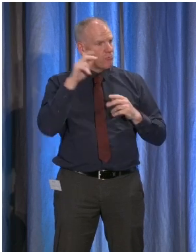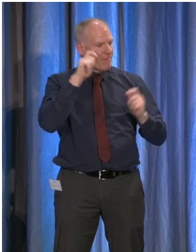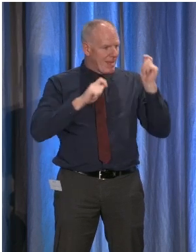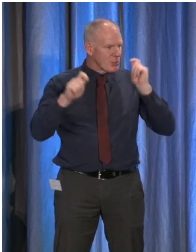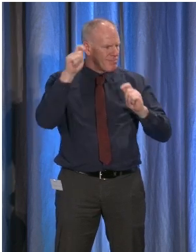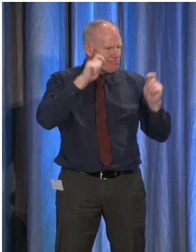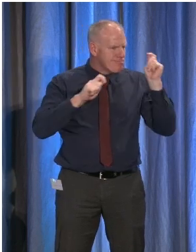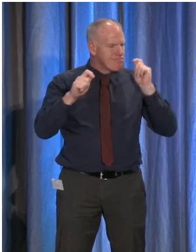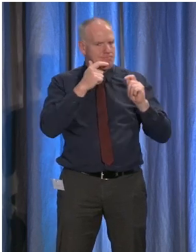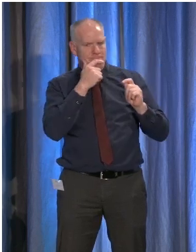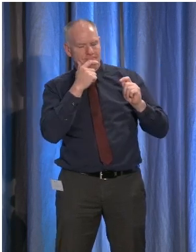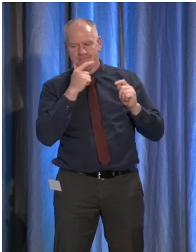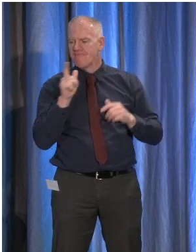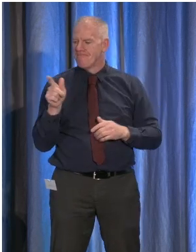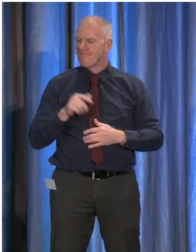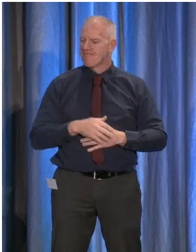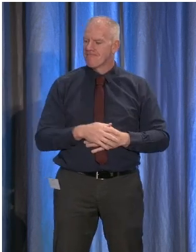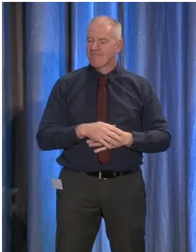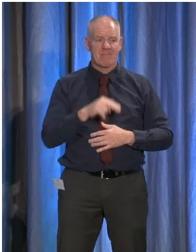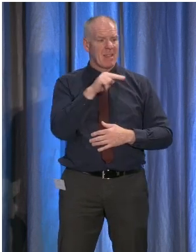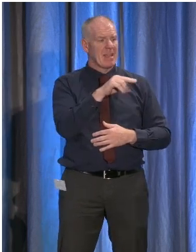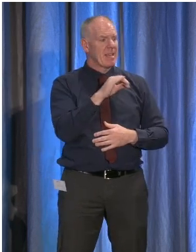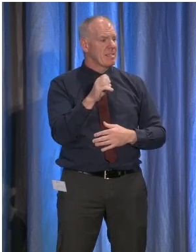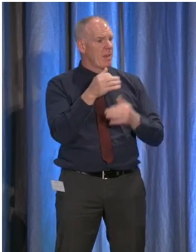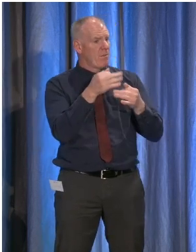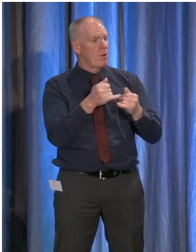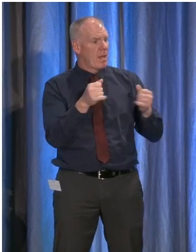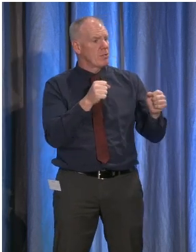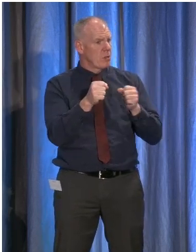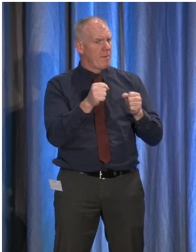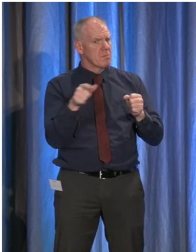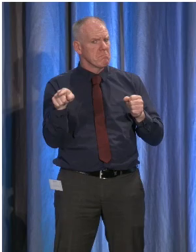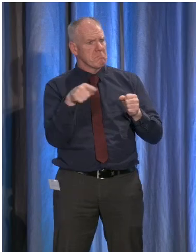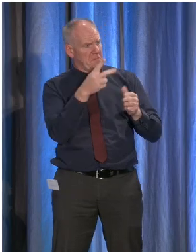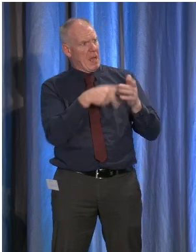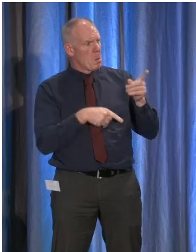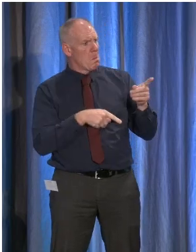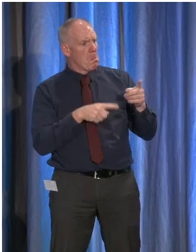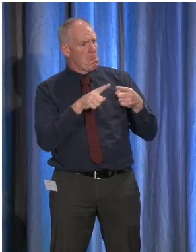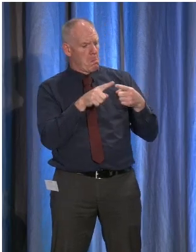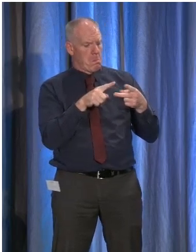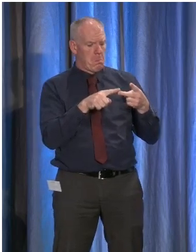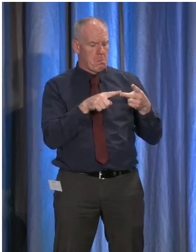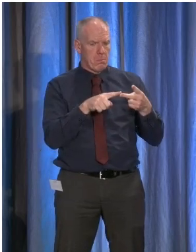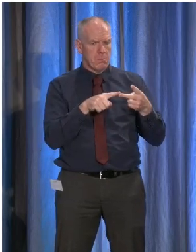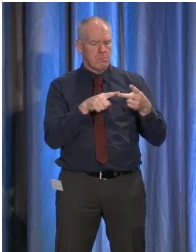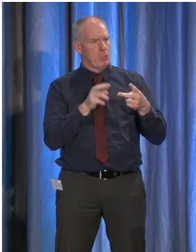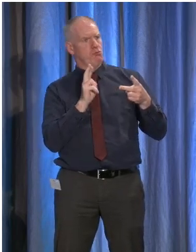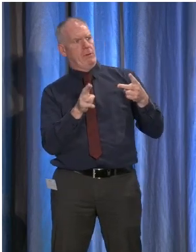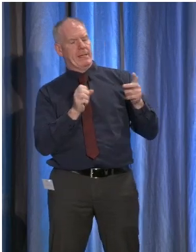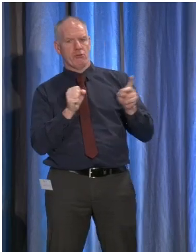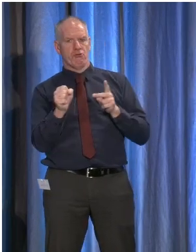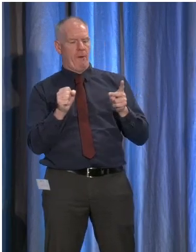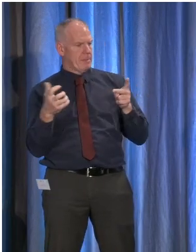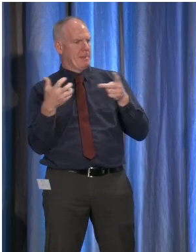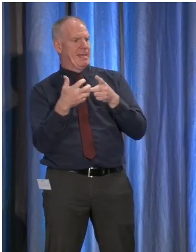you. So, NCSE frontline services are highly valued. They're considered to be the right